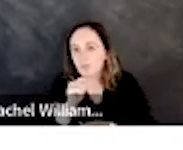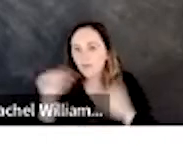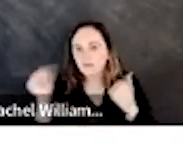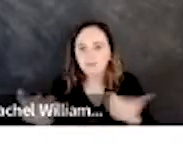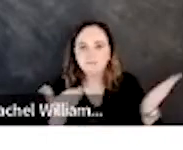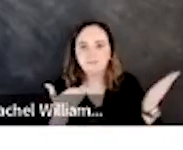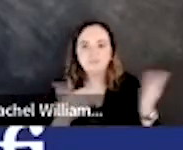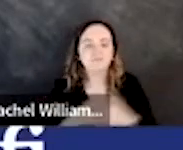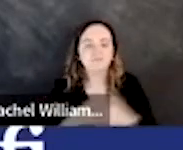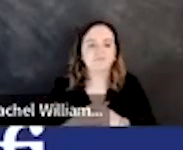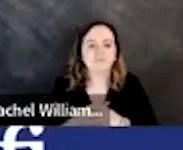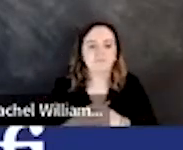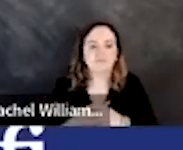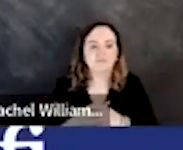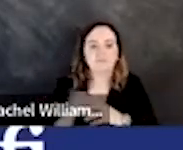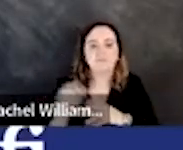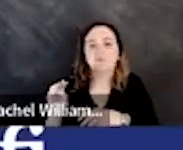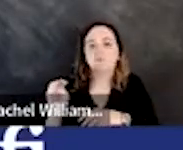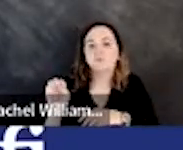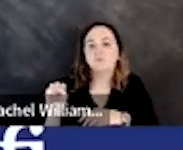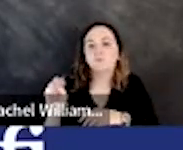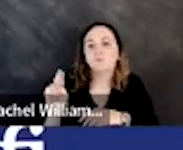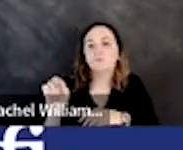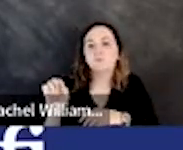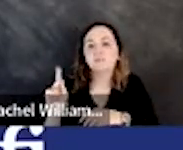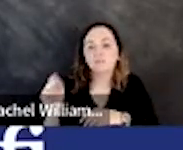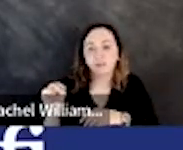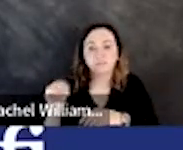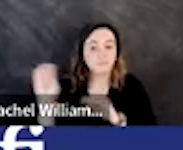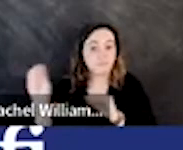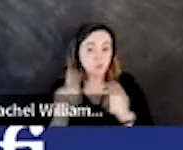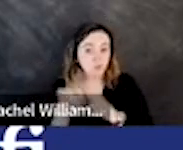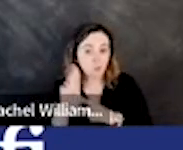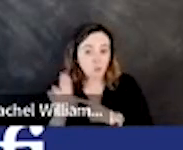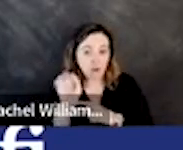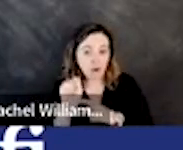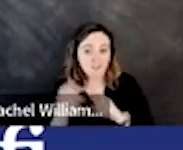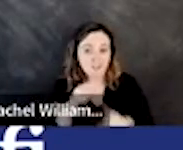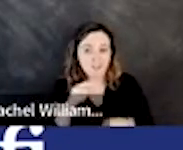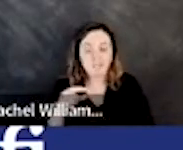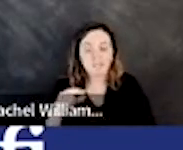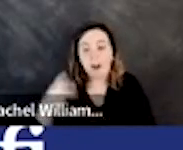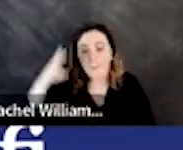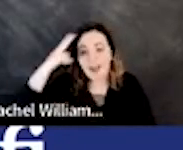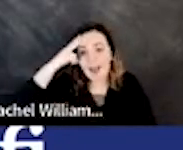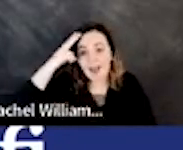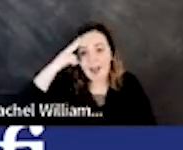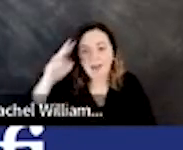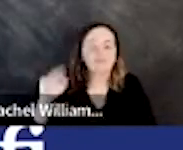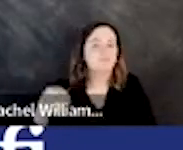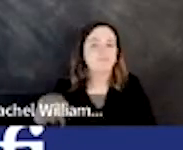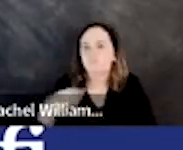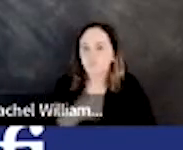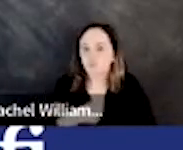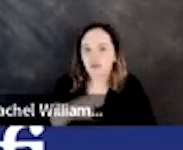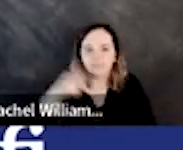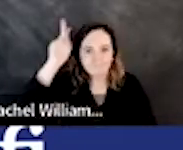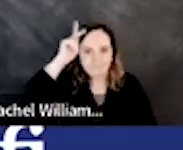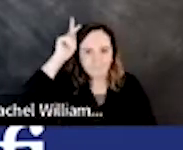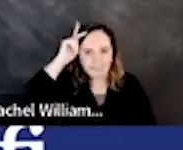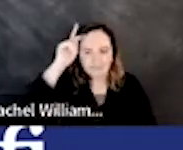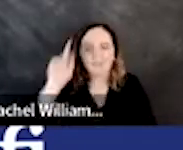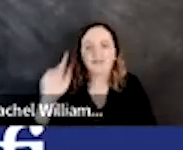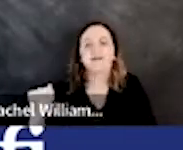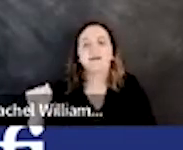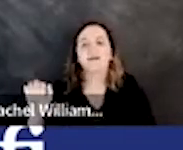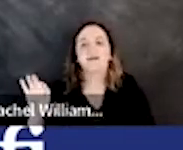Safi. Muskan moved to the US from Afghanistan just before the close of her eighth